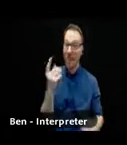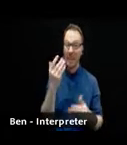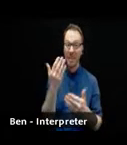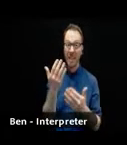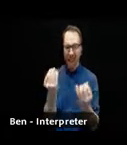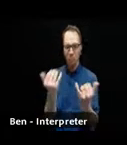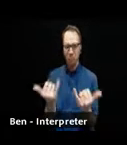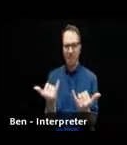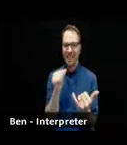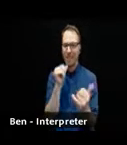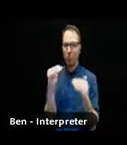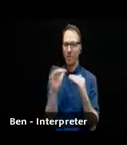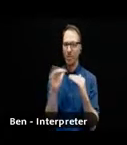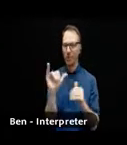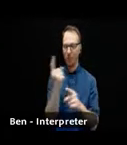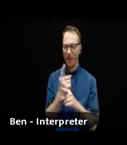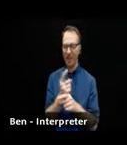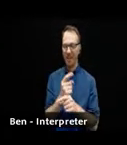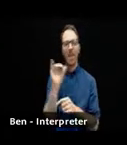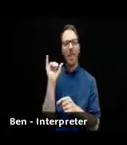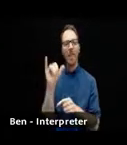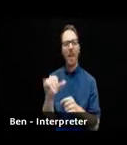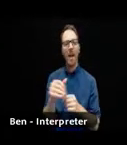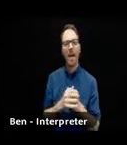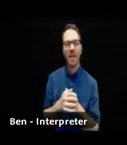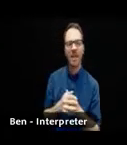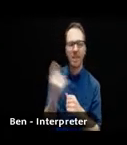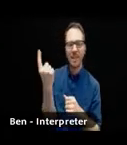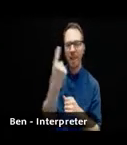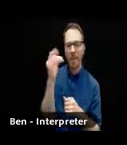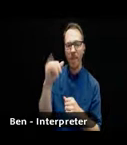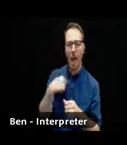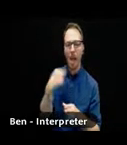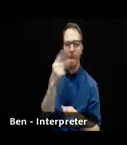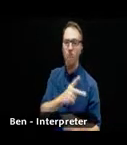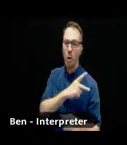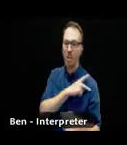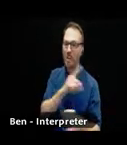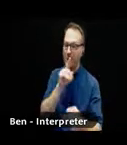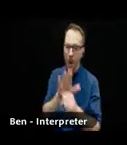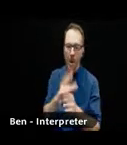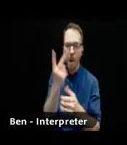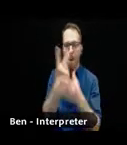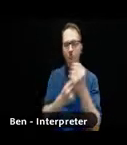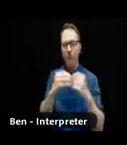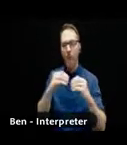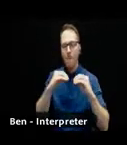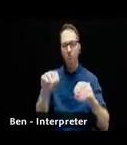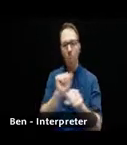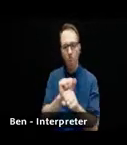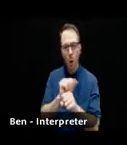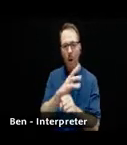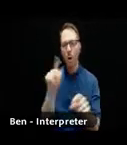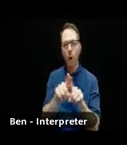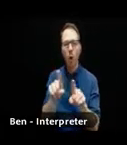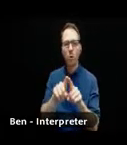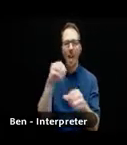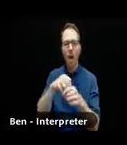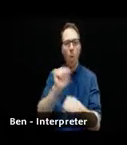injustice, right? And so that is something that I'm personally very committed to, both in the movement work and in the